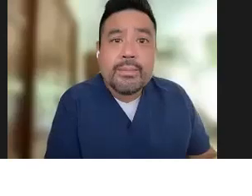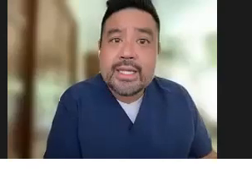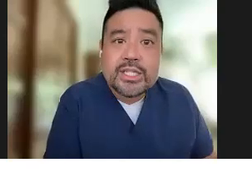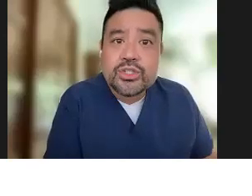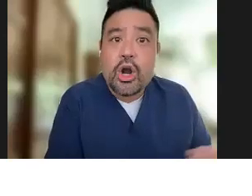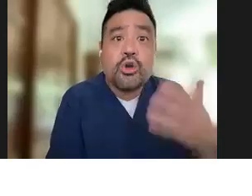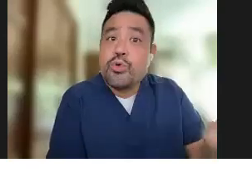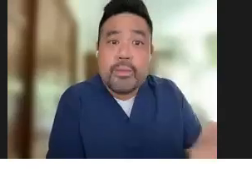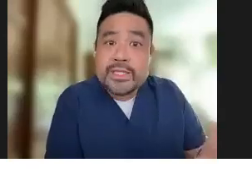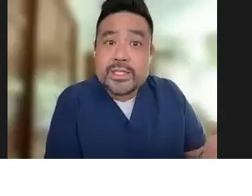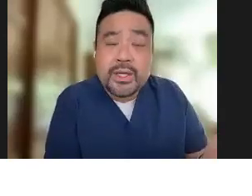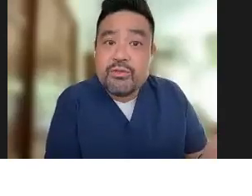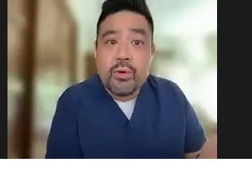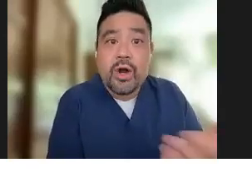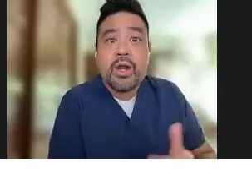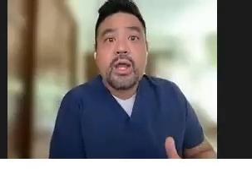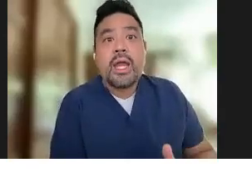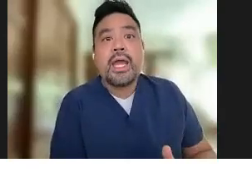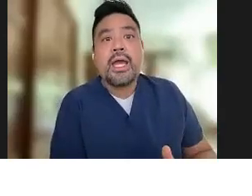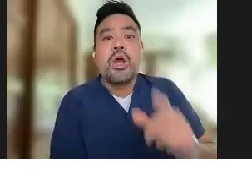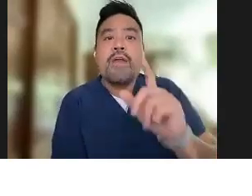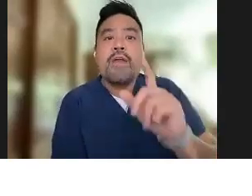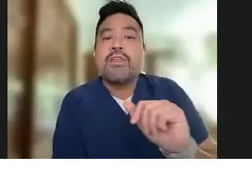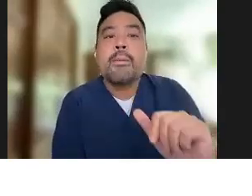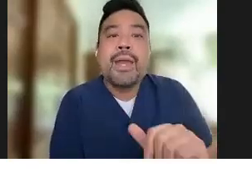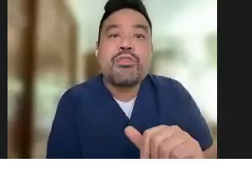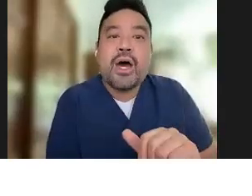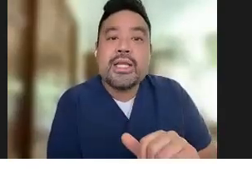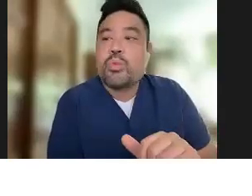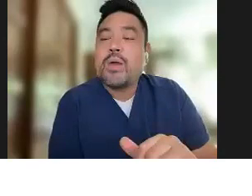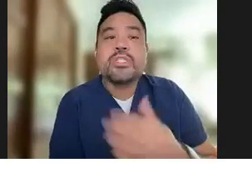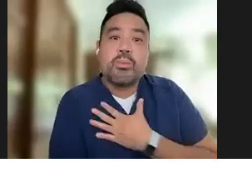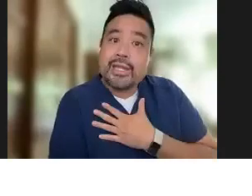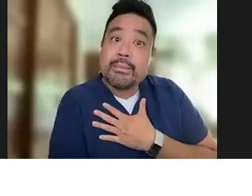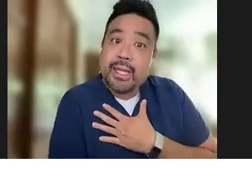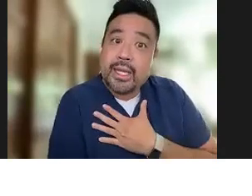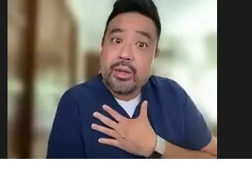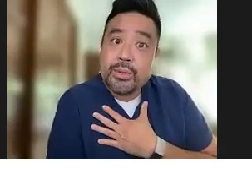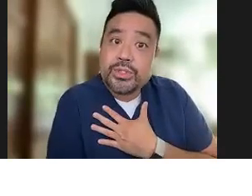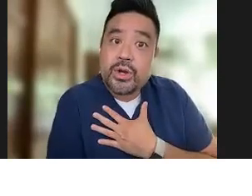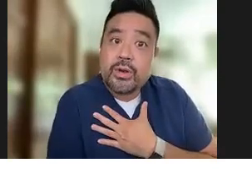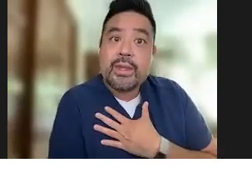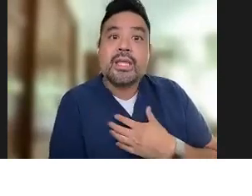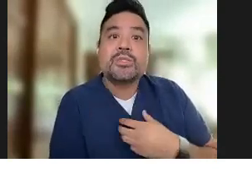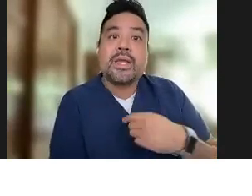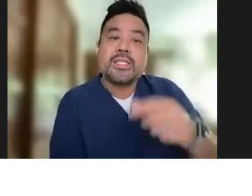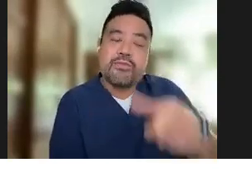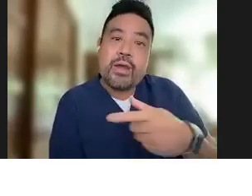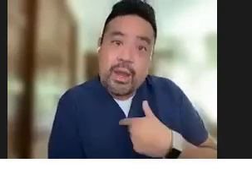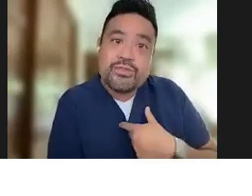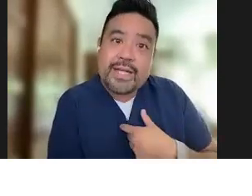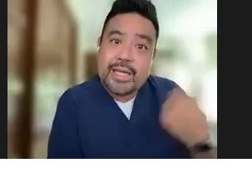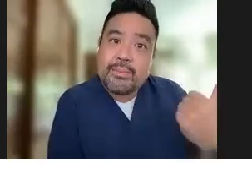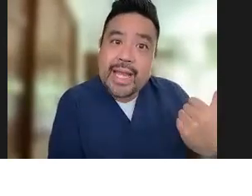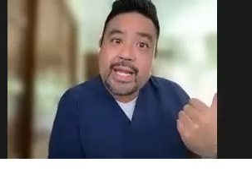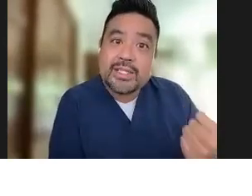those recommendations are, who they're meant to be for. And I think the main thought is, why would someone like me need a booster? Is because if